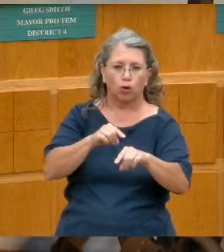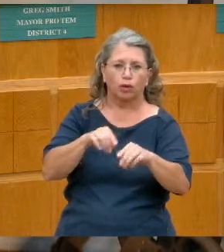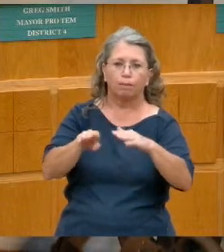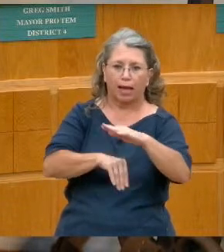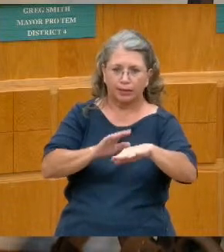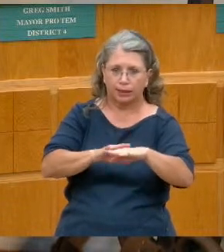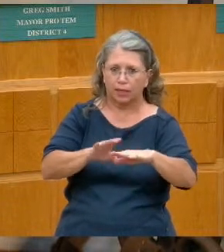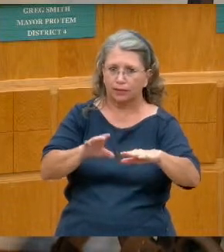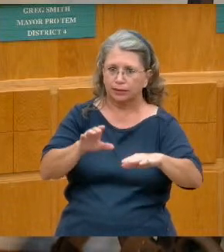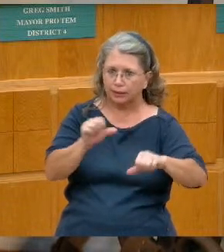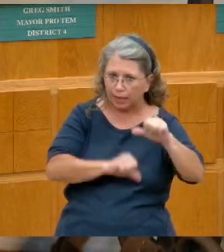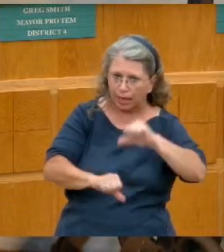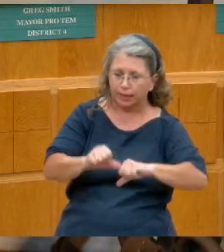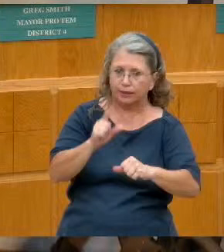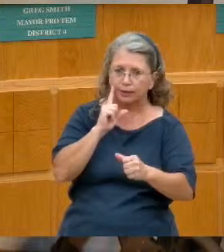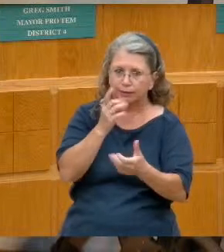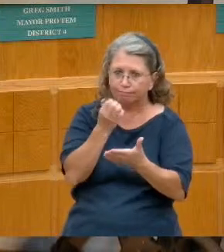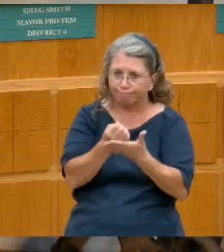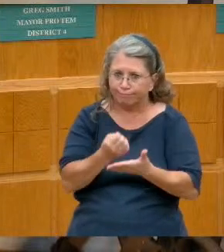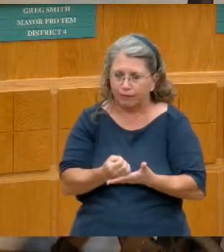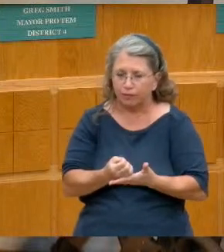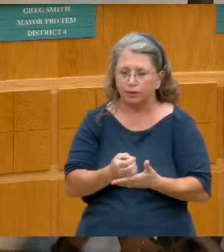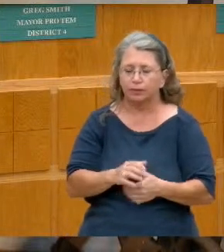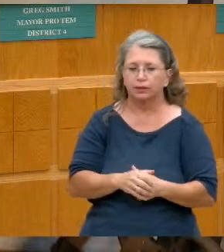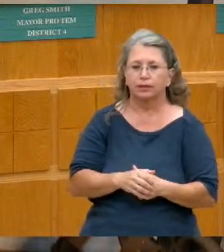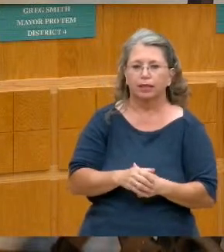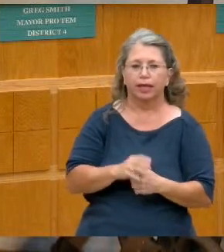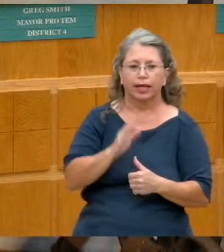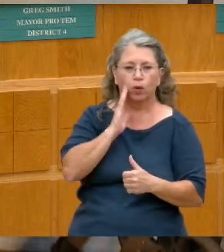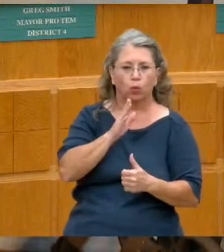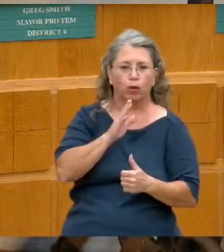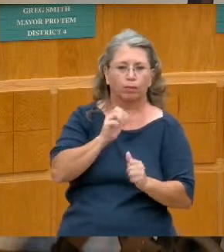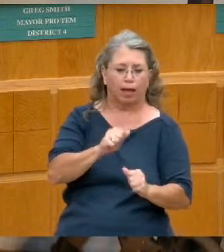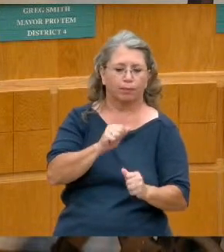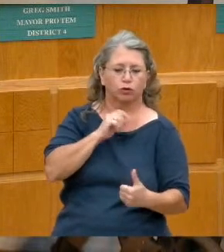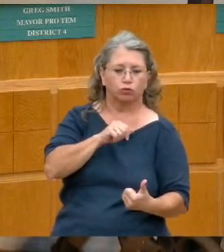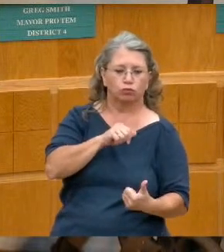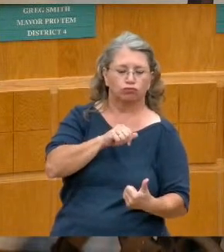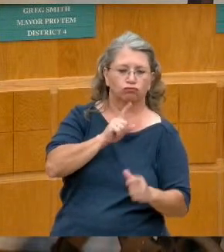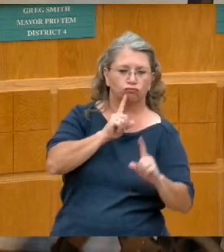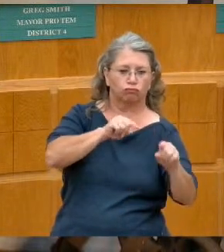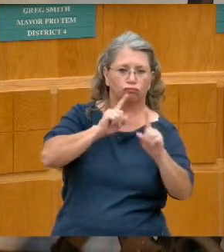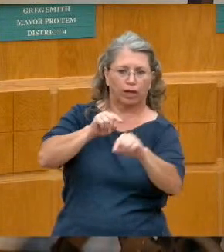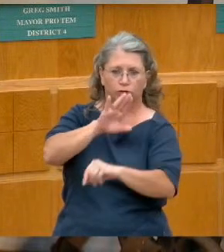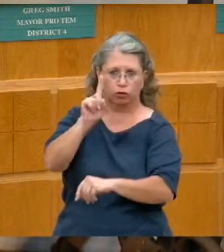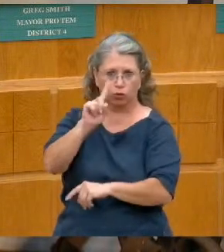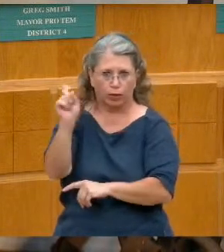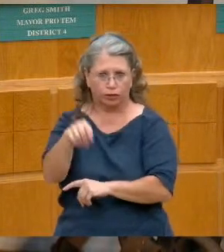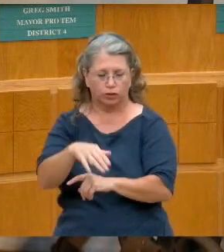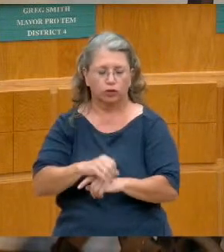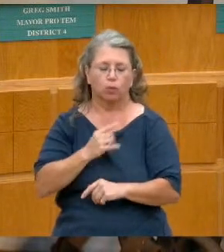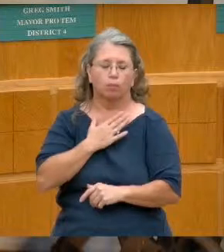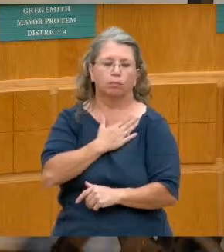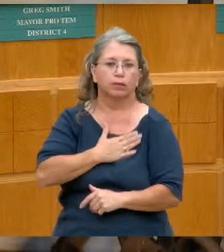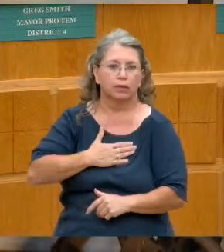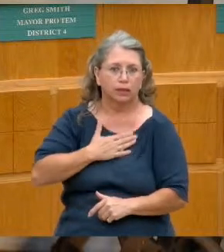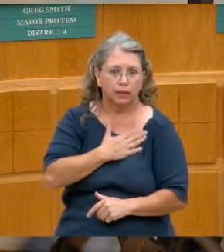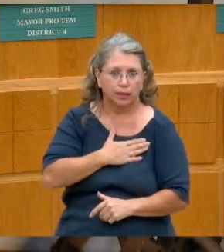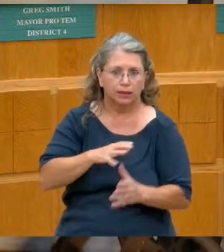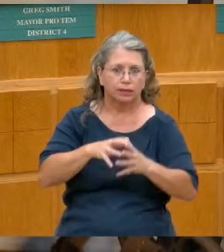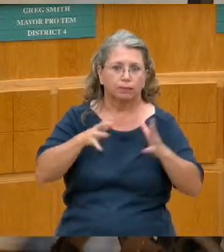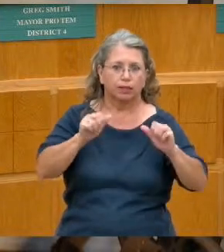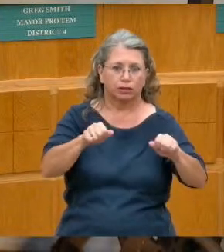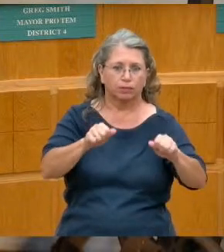address the questions that we know people will have. So until then, please, to the greatest extent possible, practice